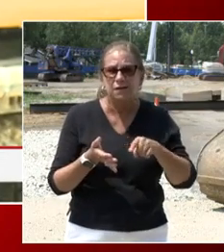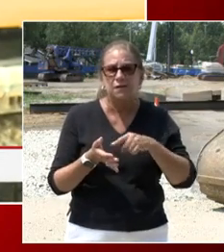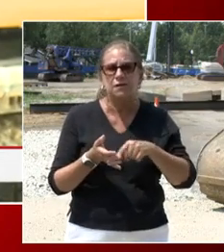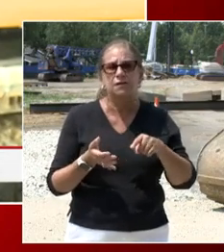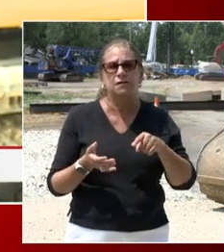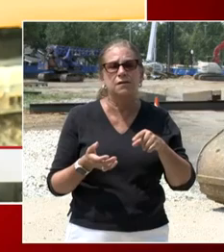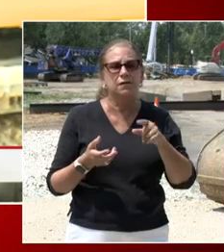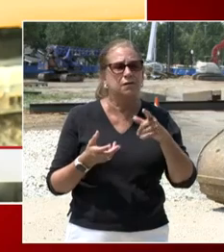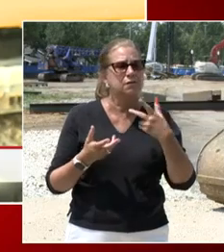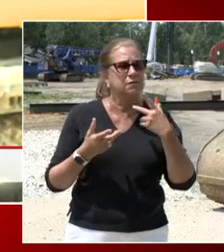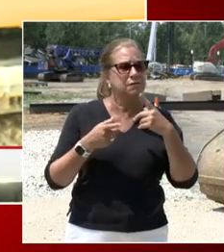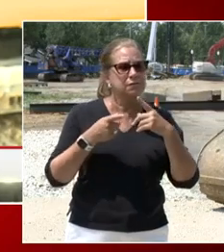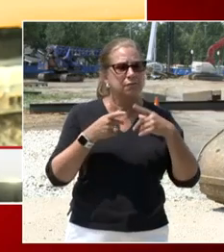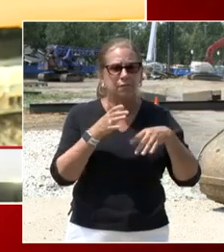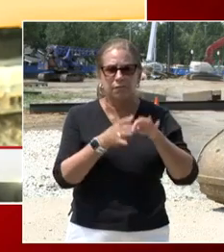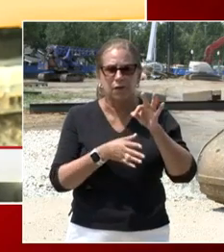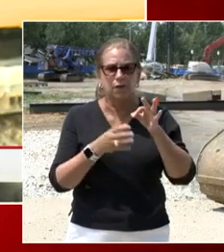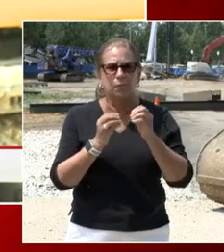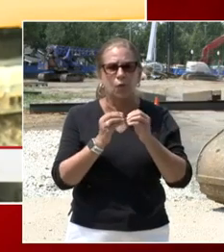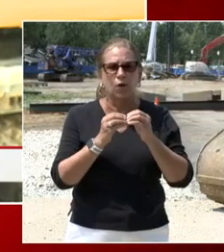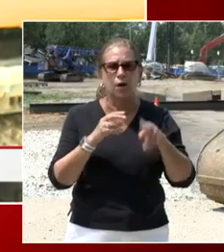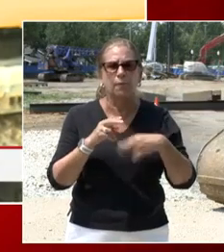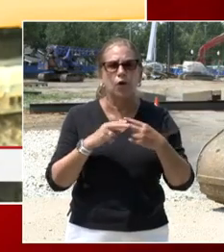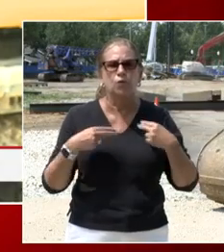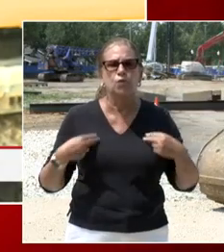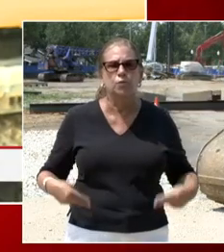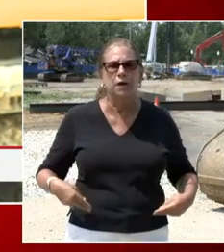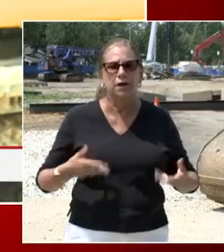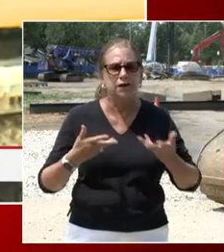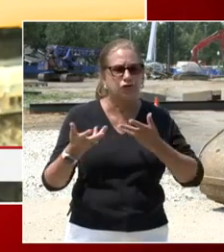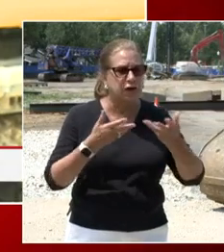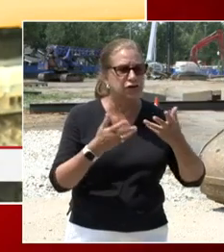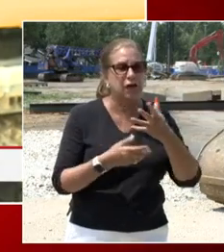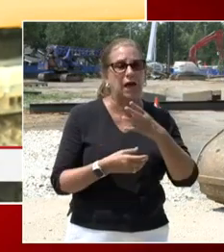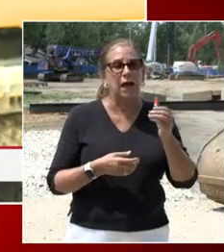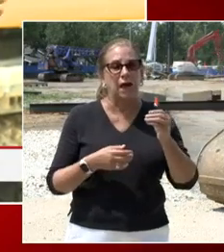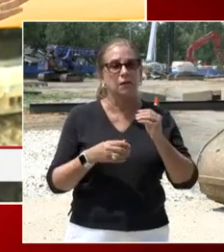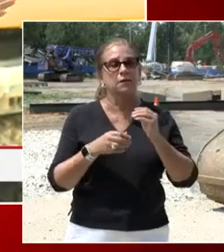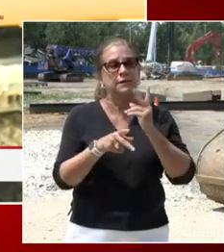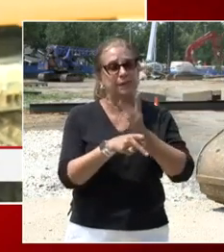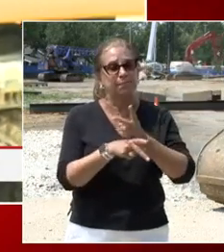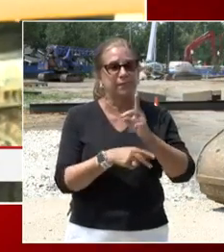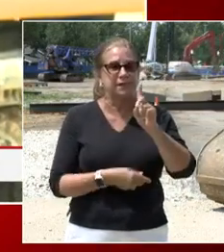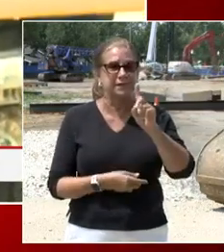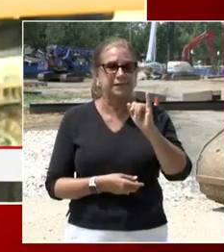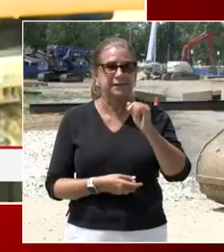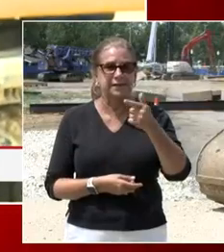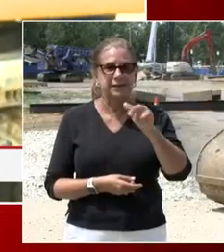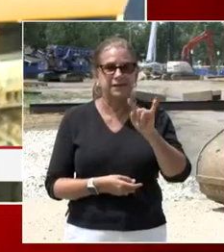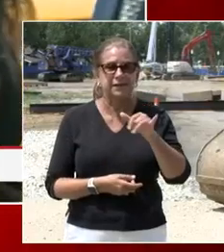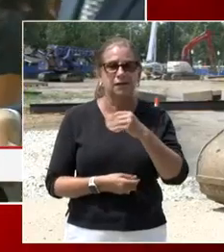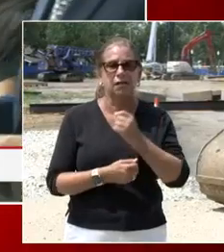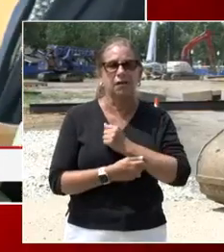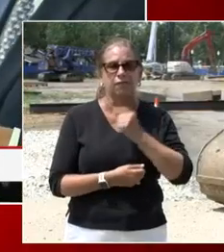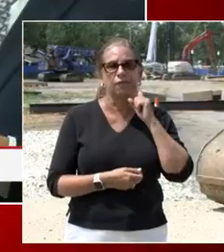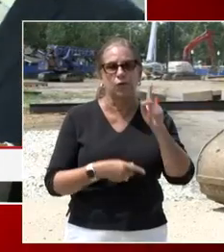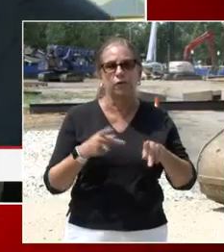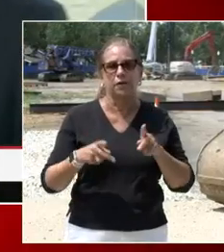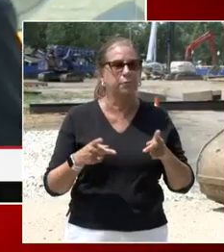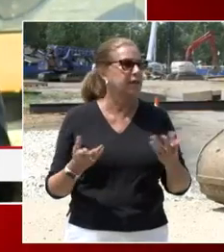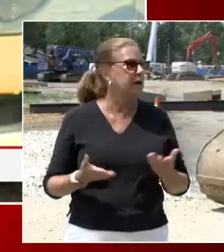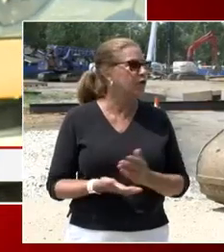you at our ribbon cutting in 2023. Thank you so much. And now to Louie.